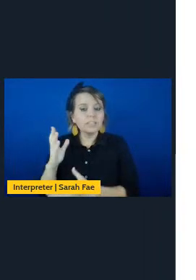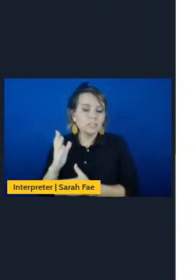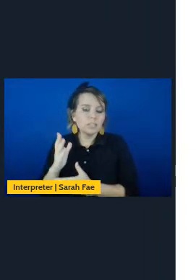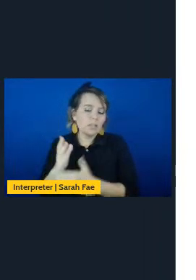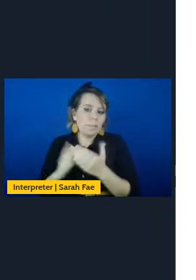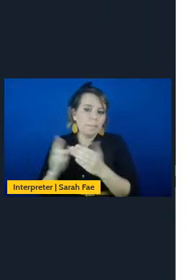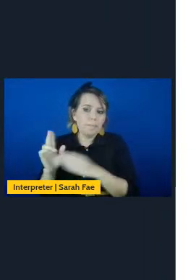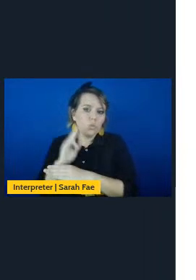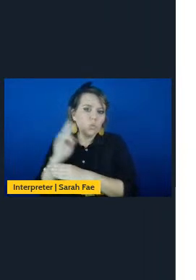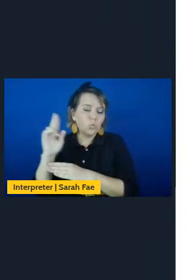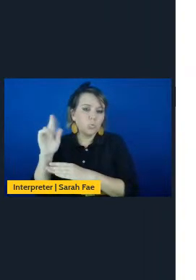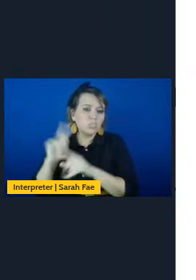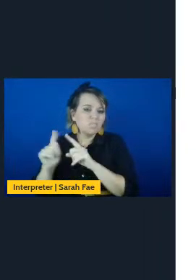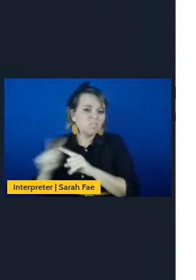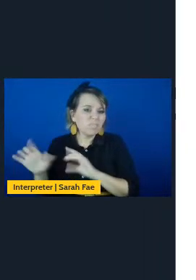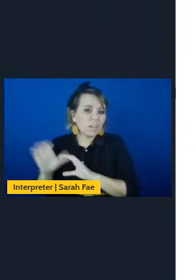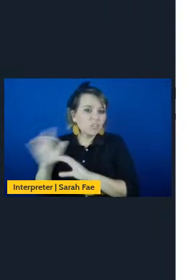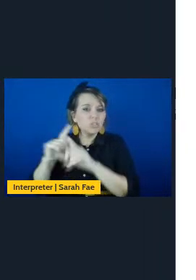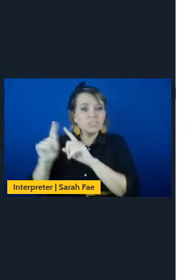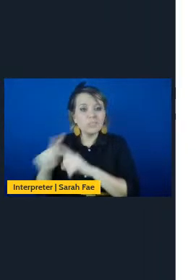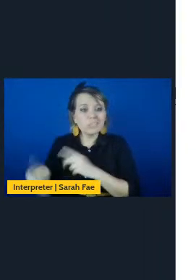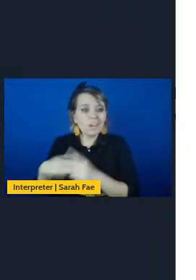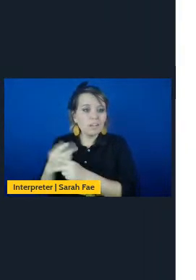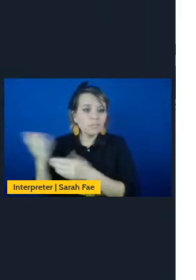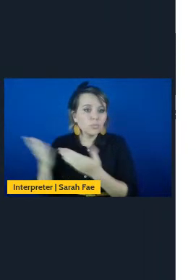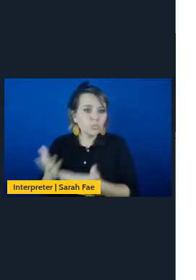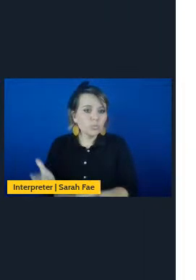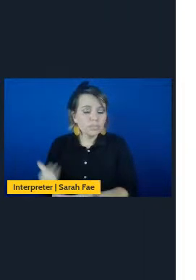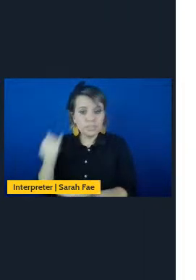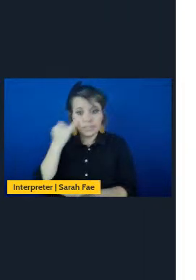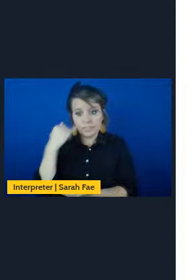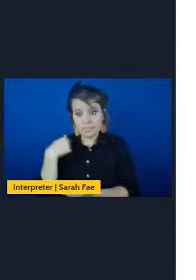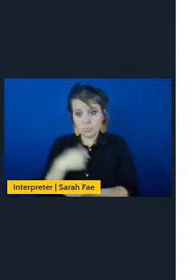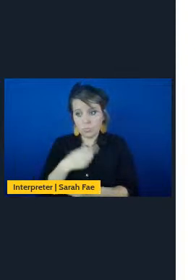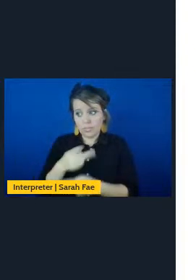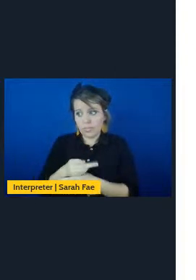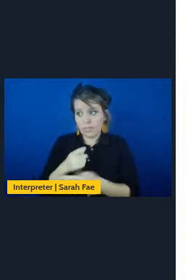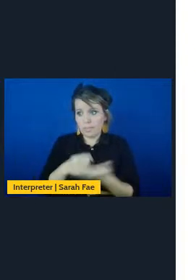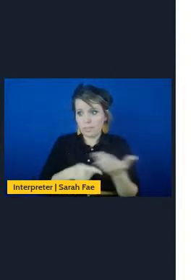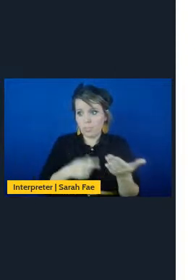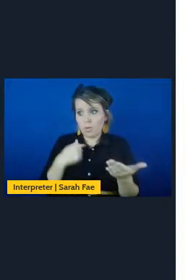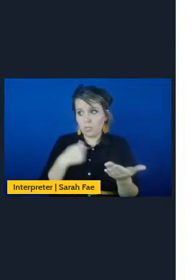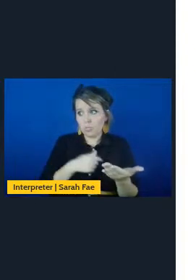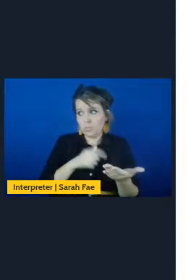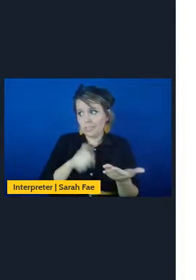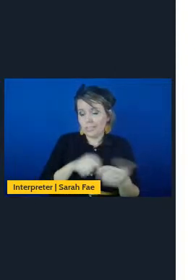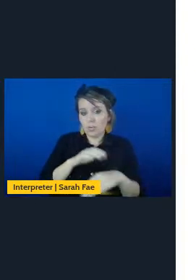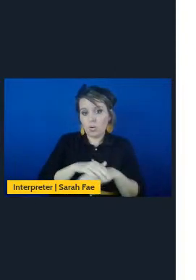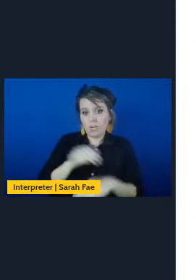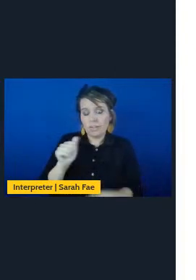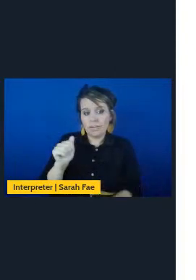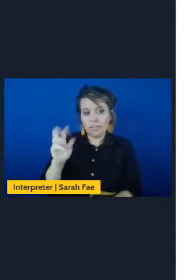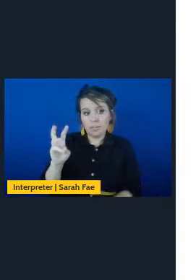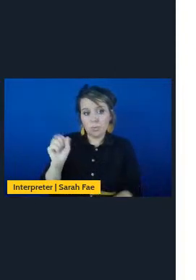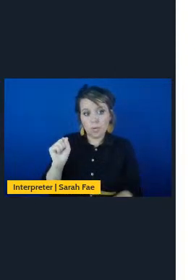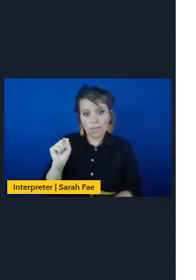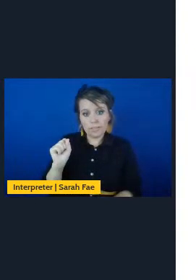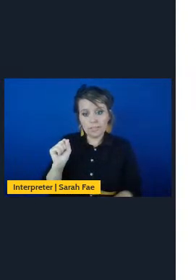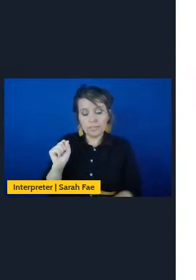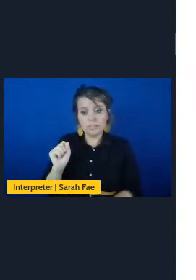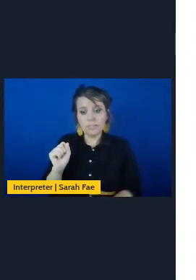of services. If we keep what we need on AWS, when we came